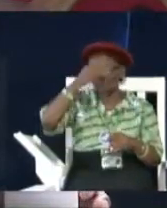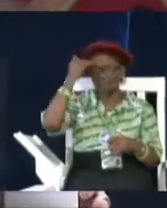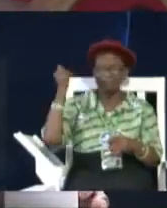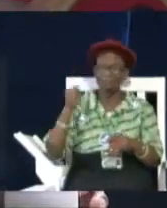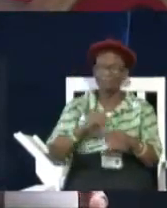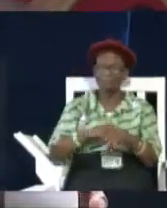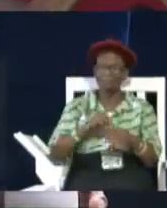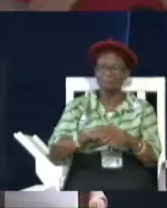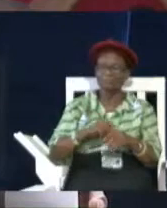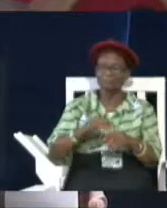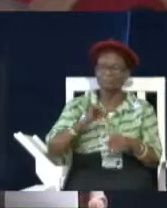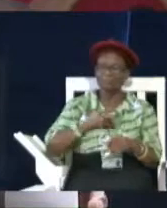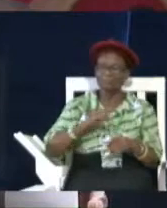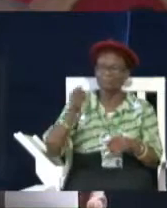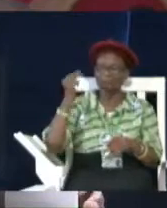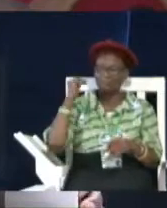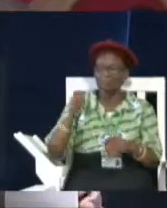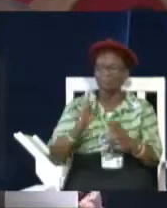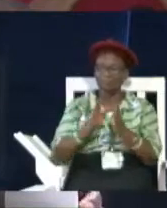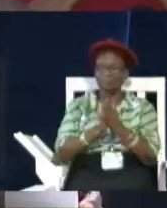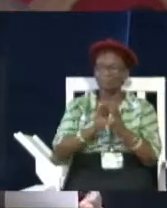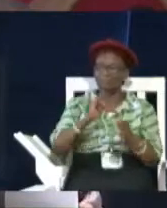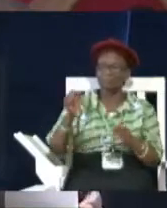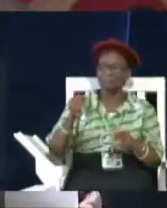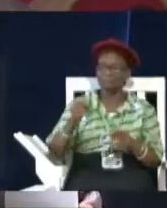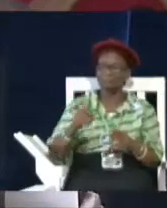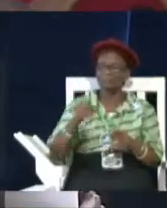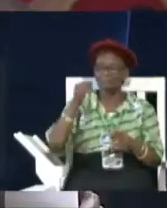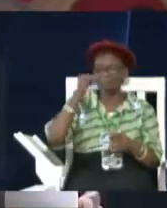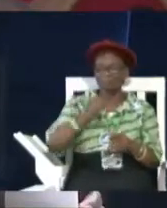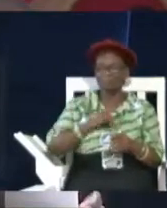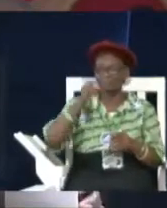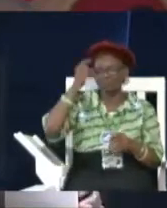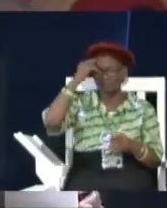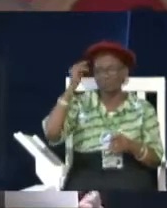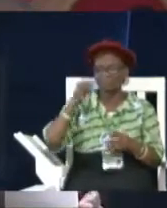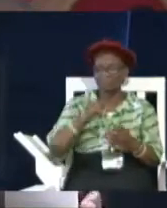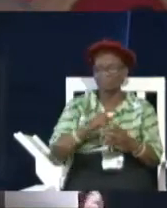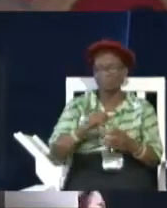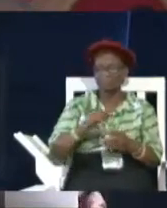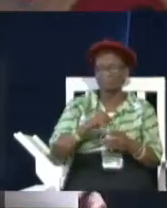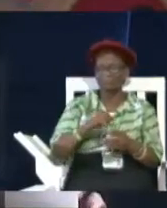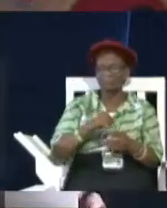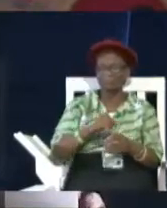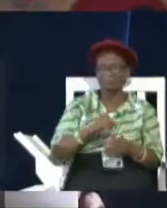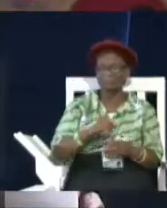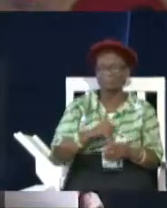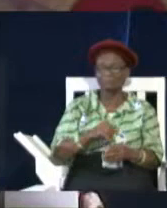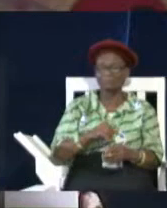I was praying, I think, for about 3 hours before it occurred to me,